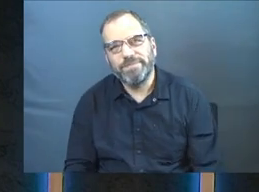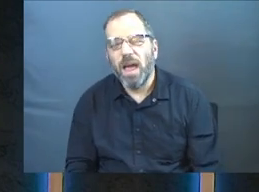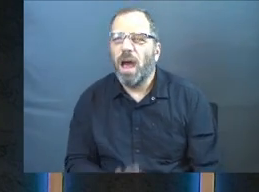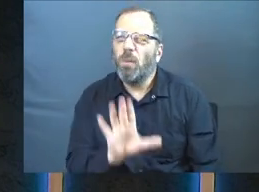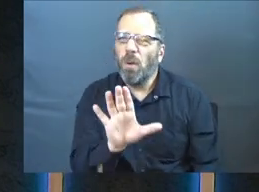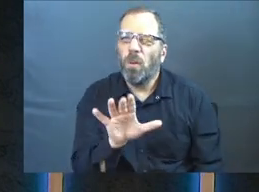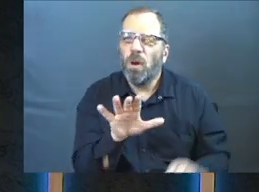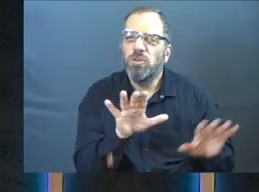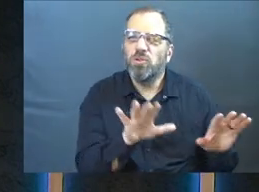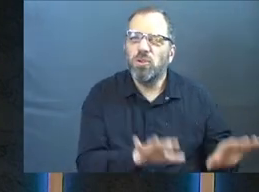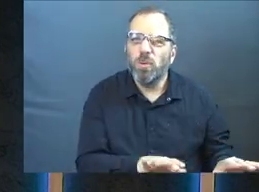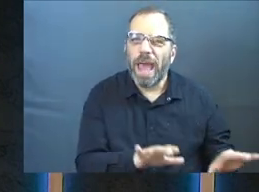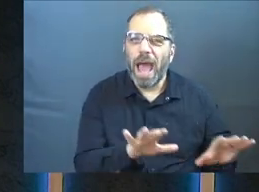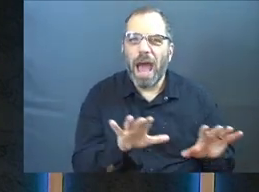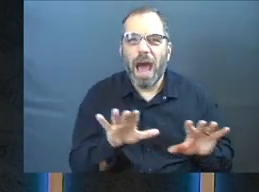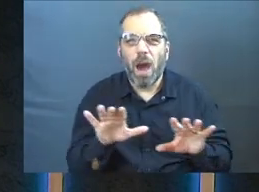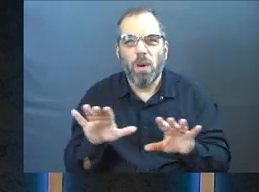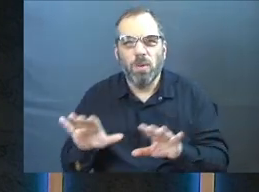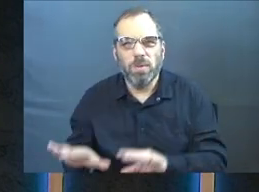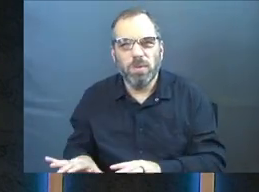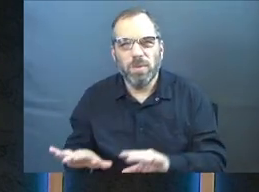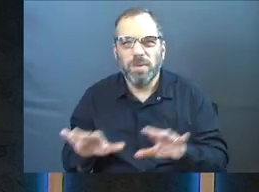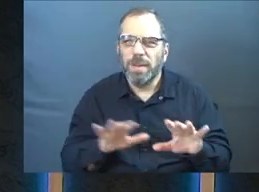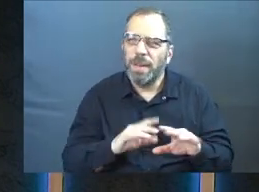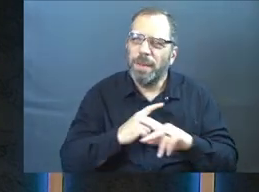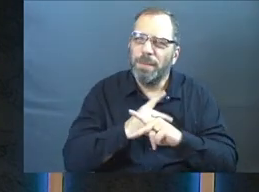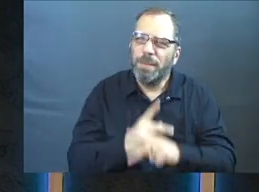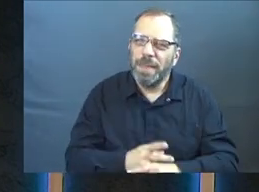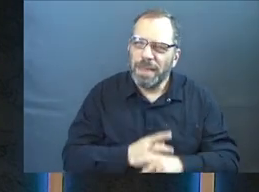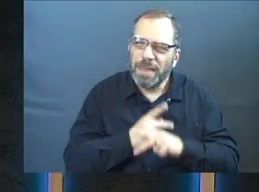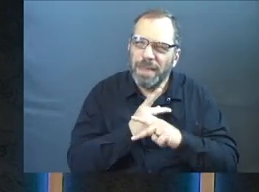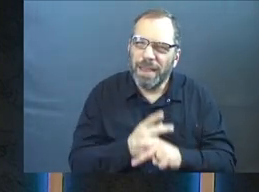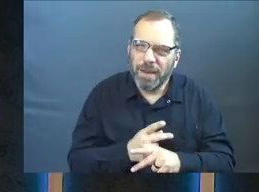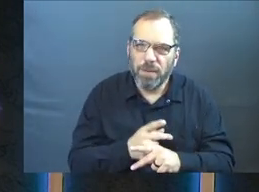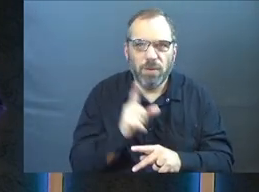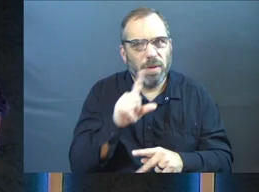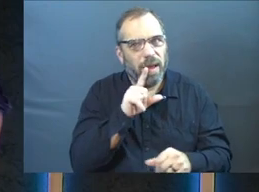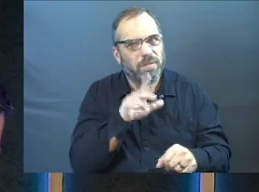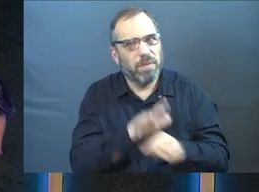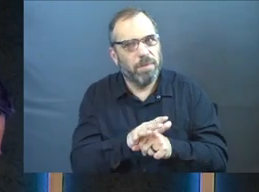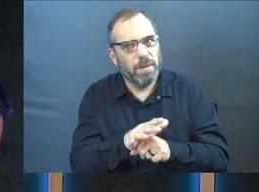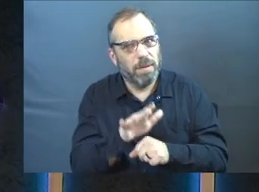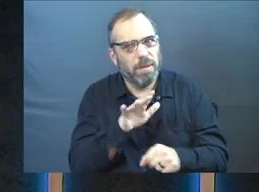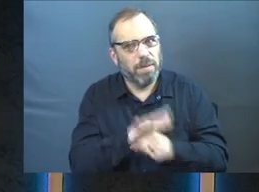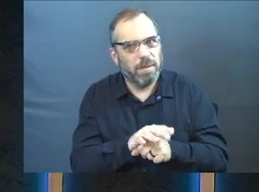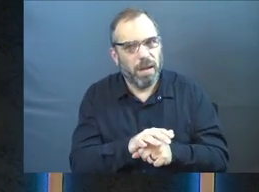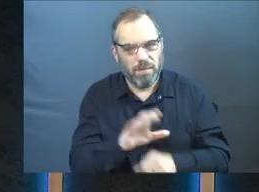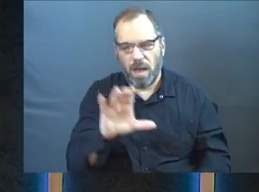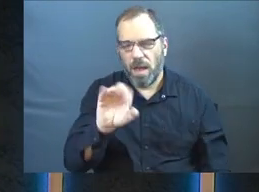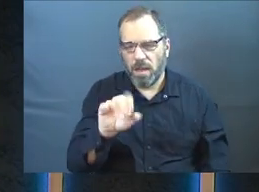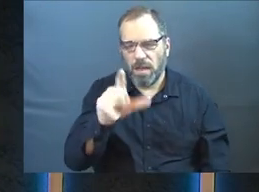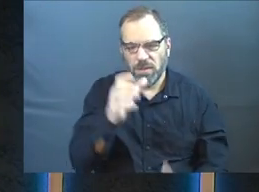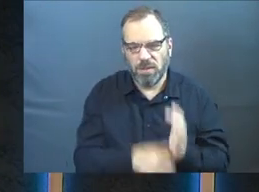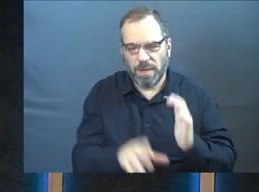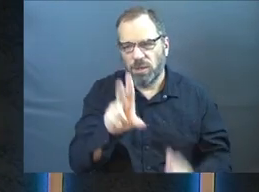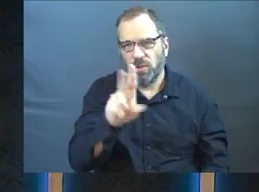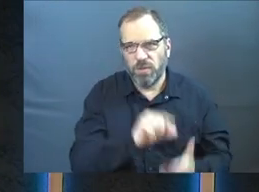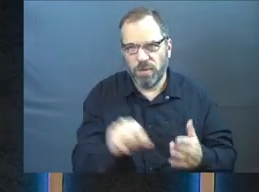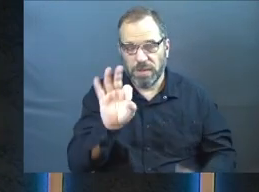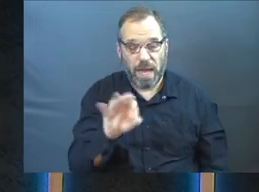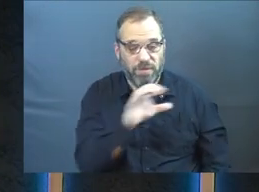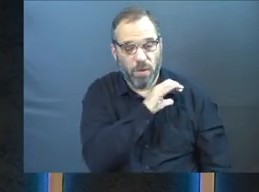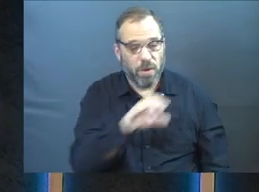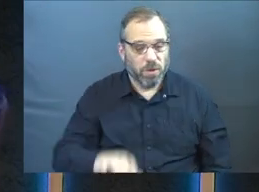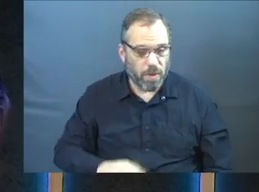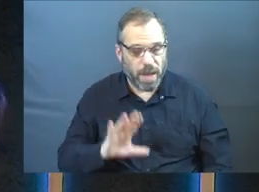slow down. Be careful. You need to be enough. This Colossians chapter 2, verse 9 says, "For in